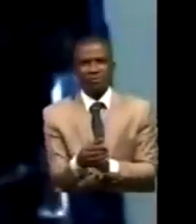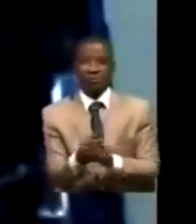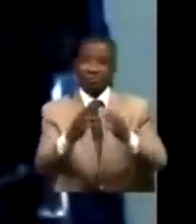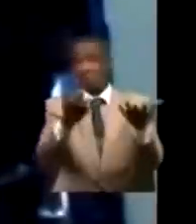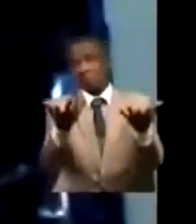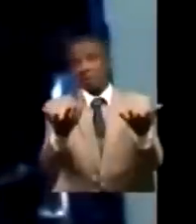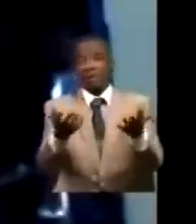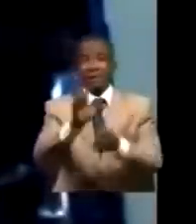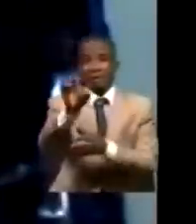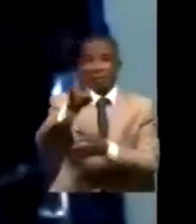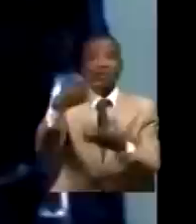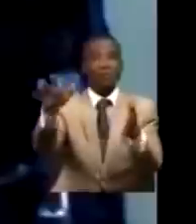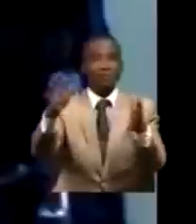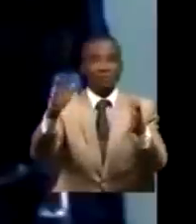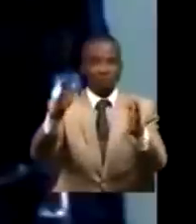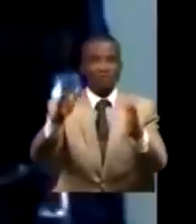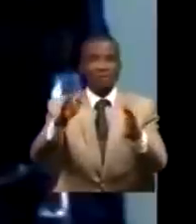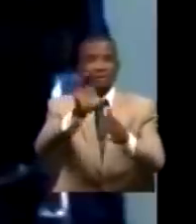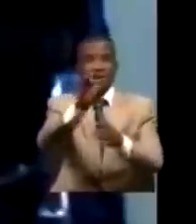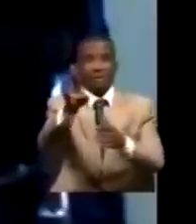I believe I've done central region already. You have.